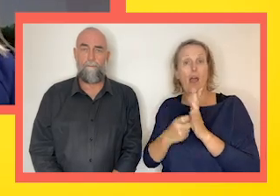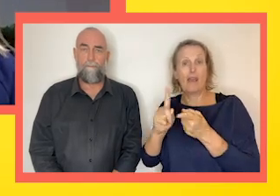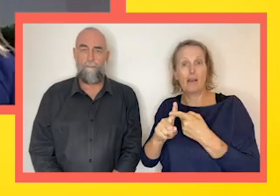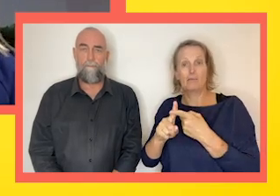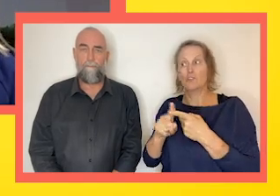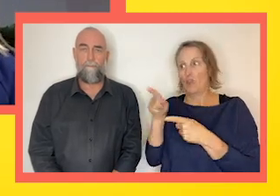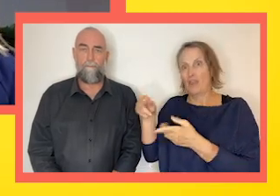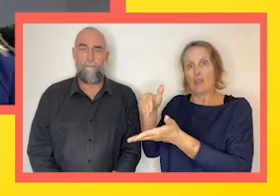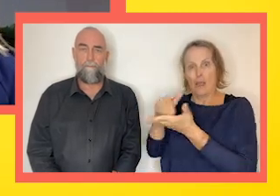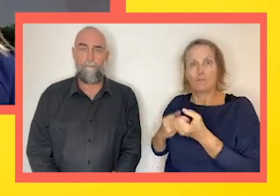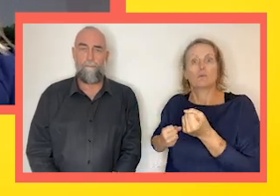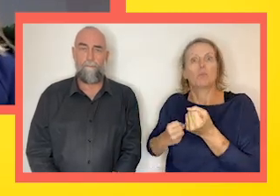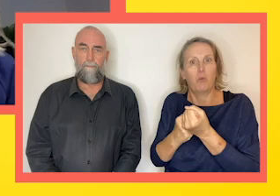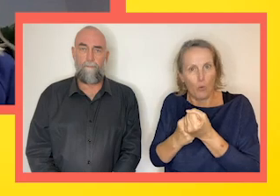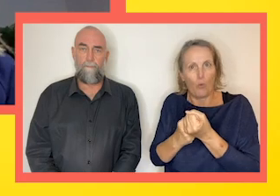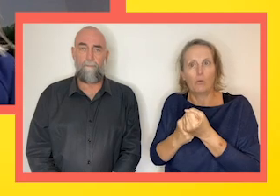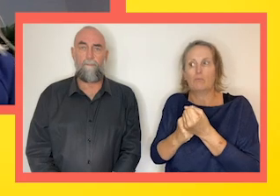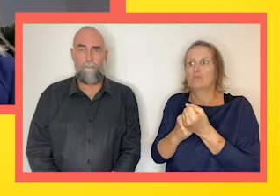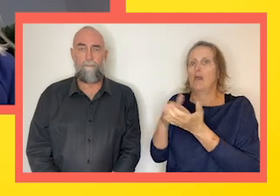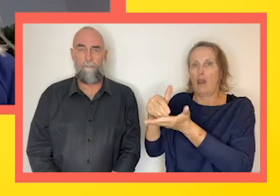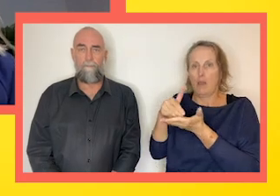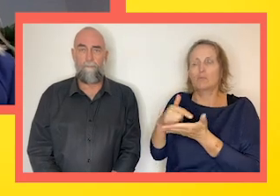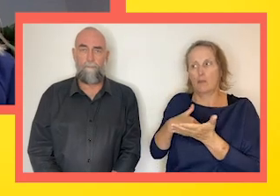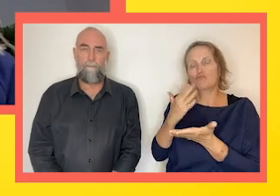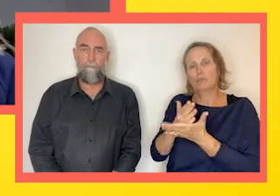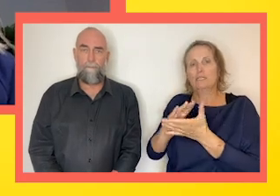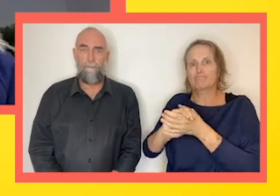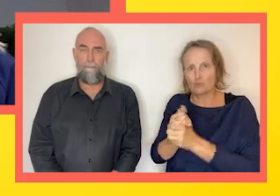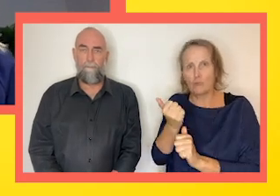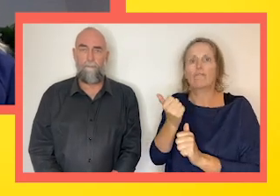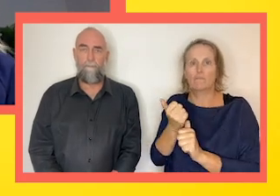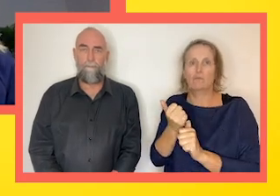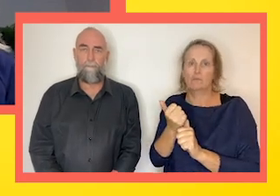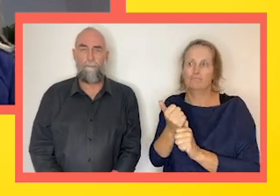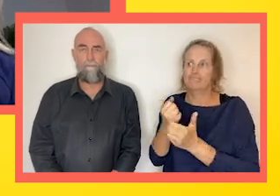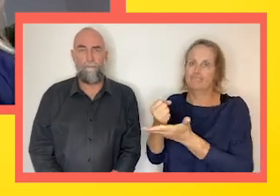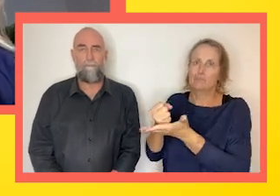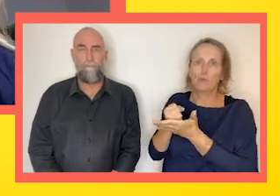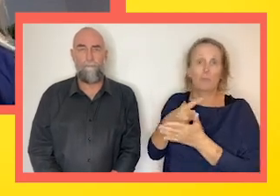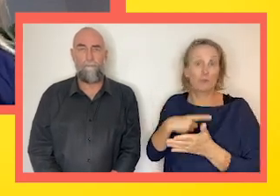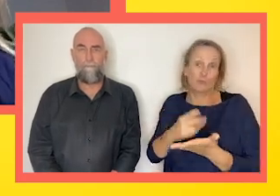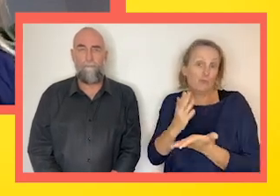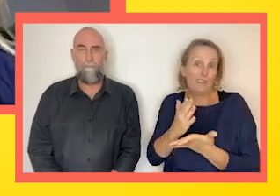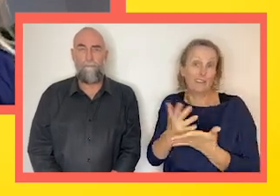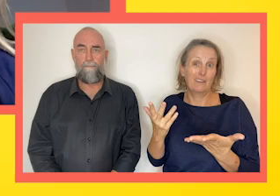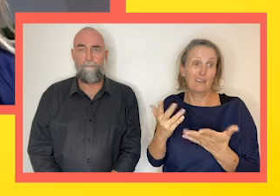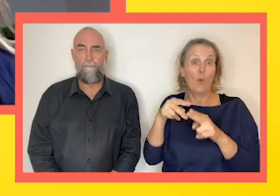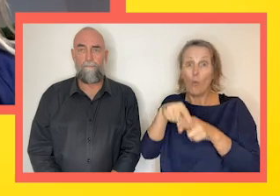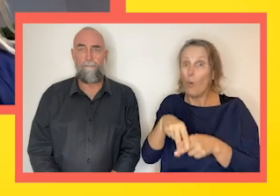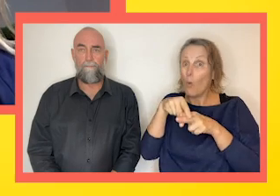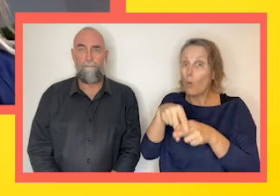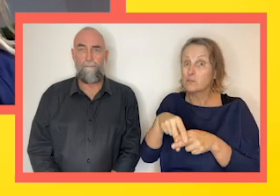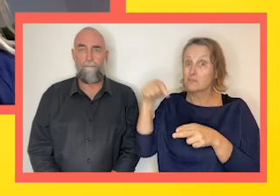all possible. So yeah, I'm really, really grateful to have some awesome support, because definitely things